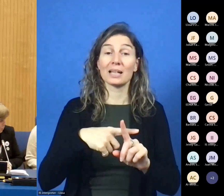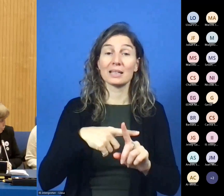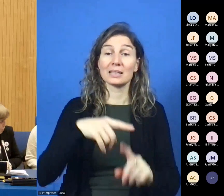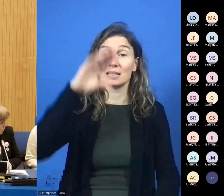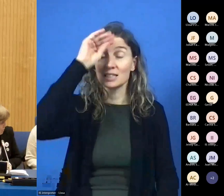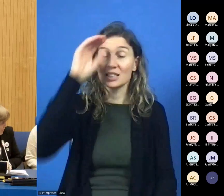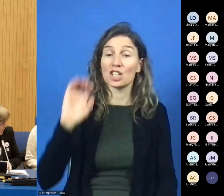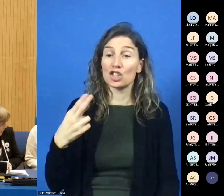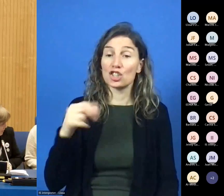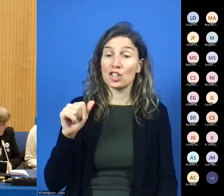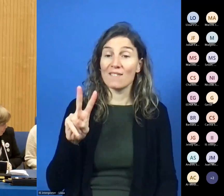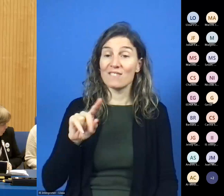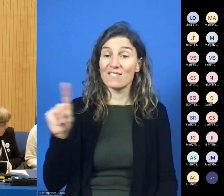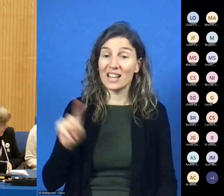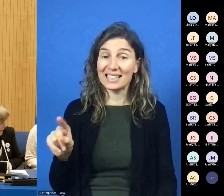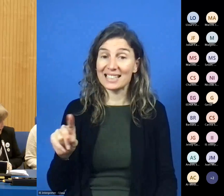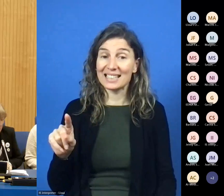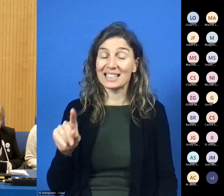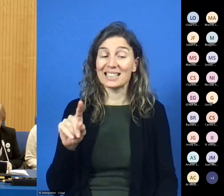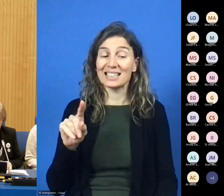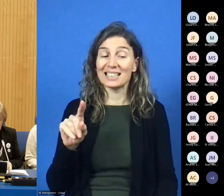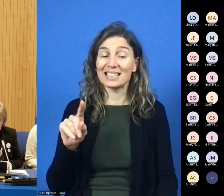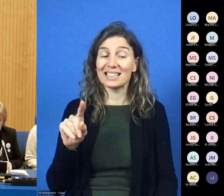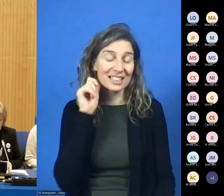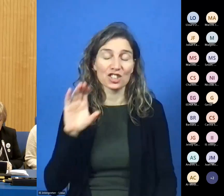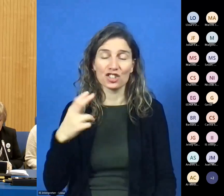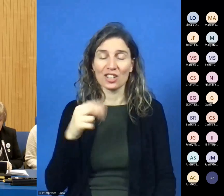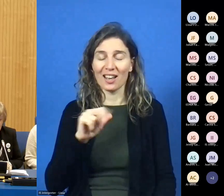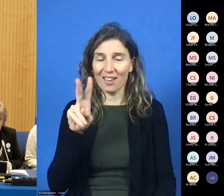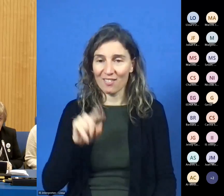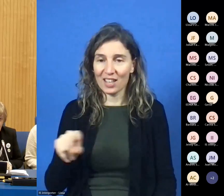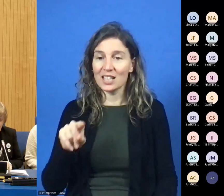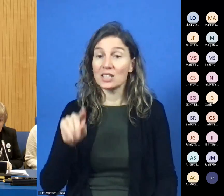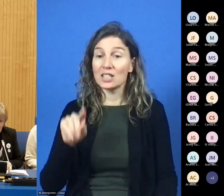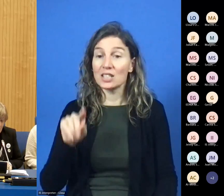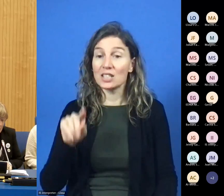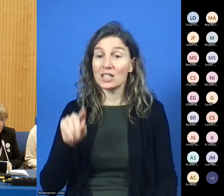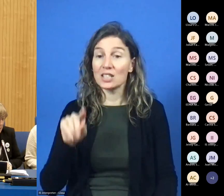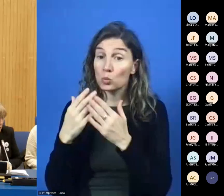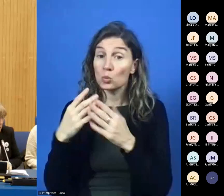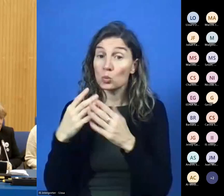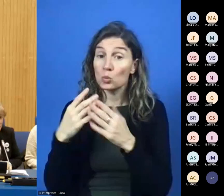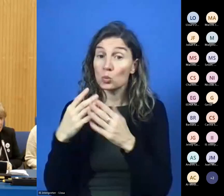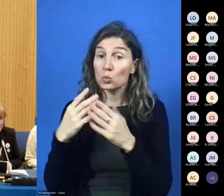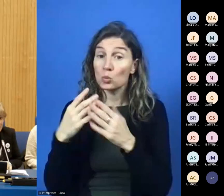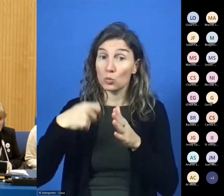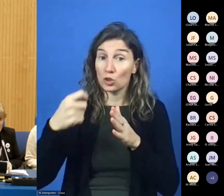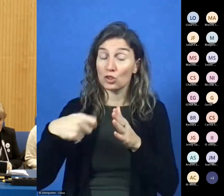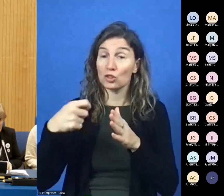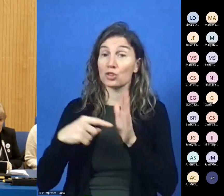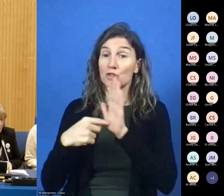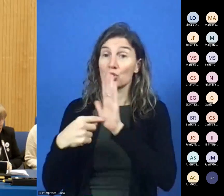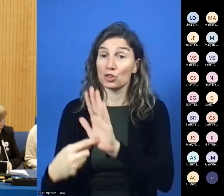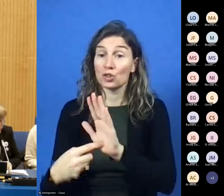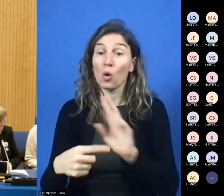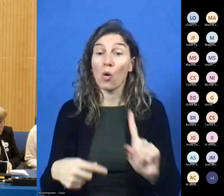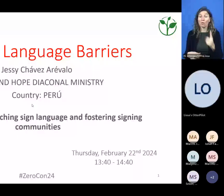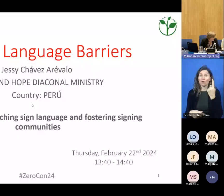will introduce her school and the project. And what we will have is Jessie will speak in Spanish